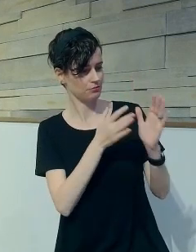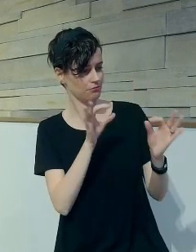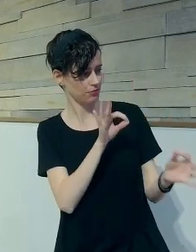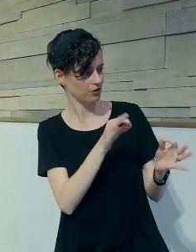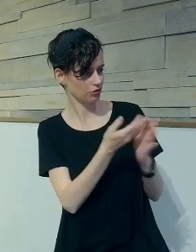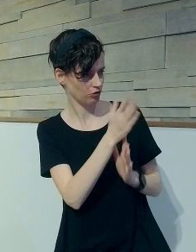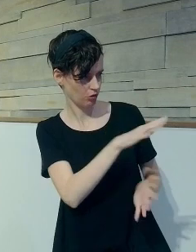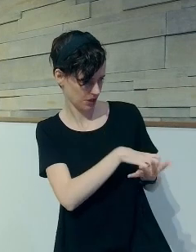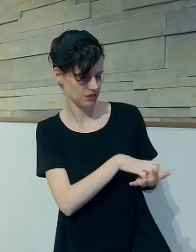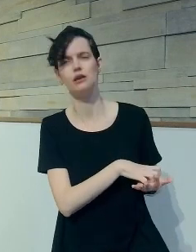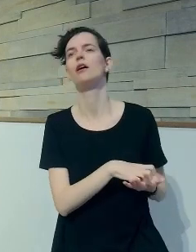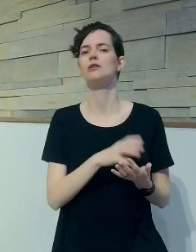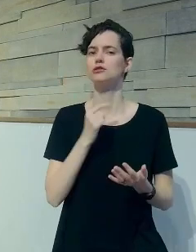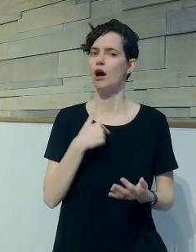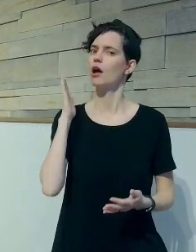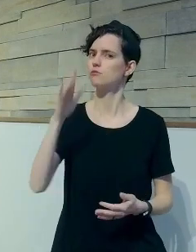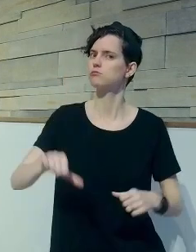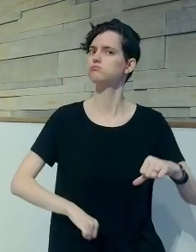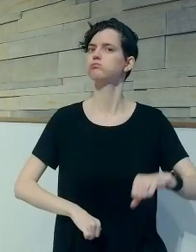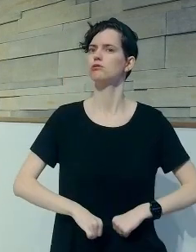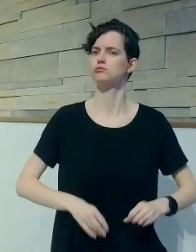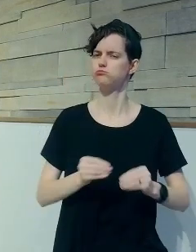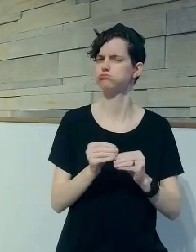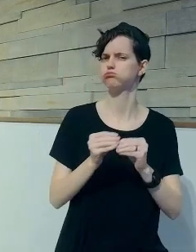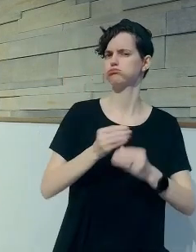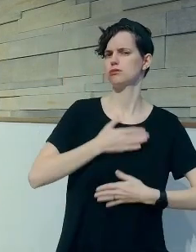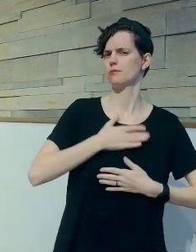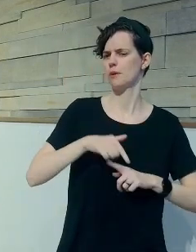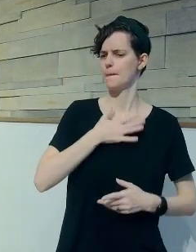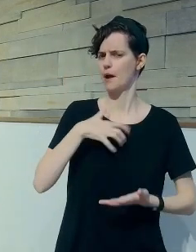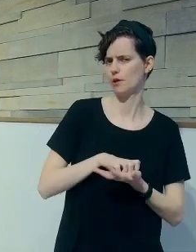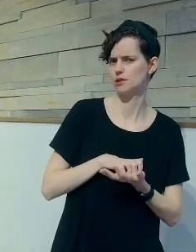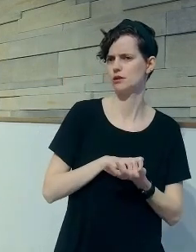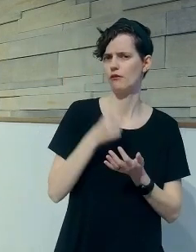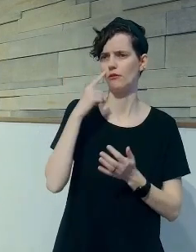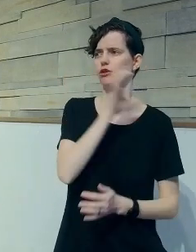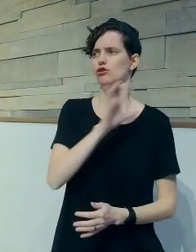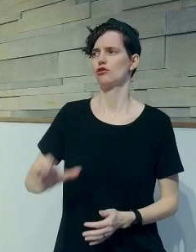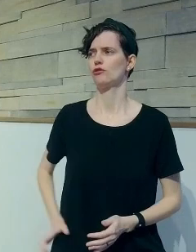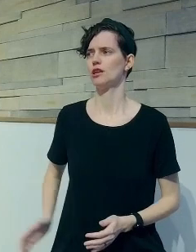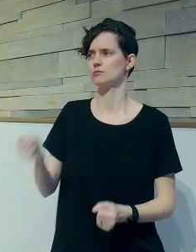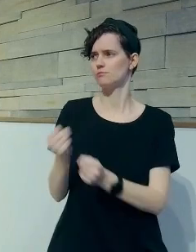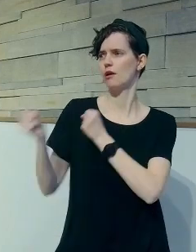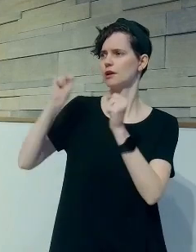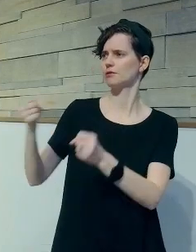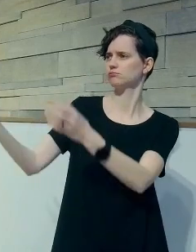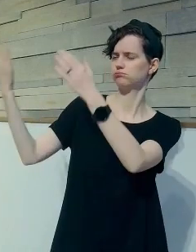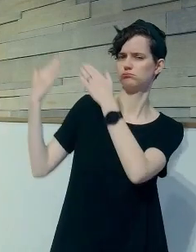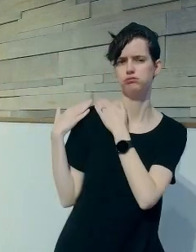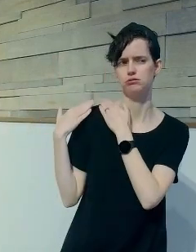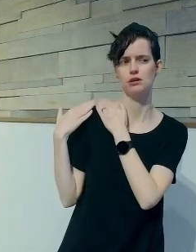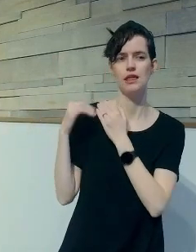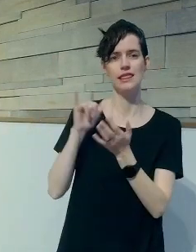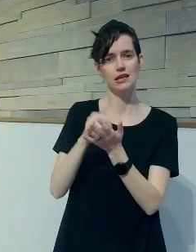in weakness. Therefore, I will boast all the more gladly about my weaknesses so that Christ's power may rest on me. That is